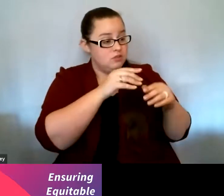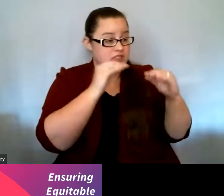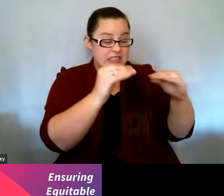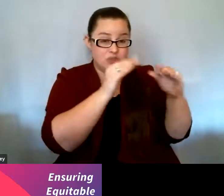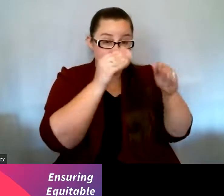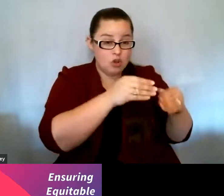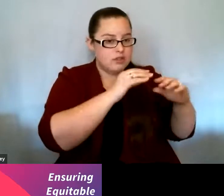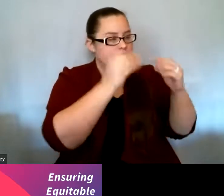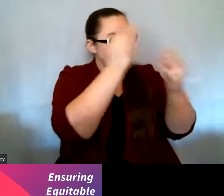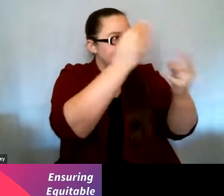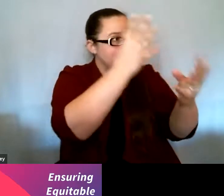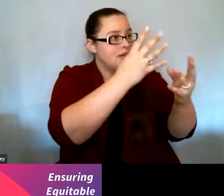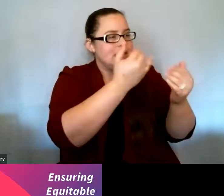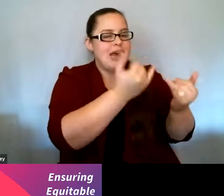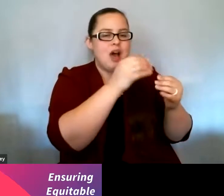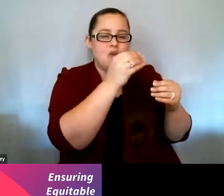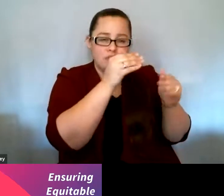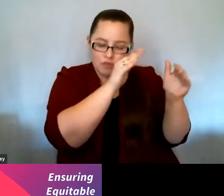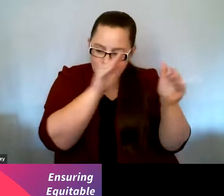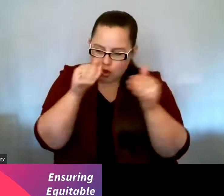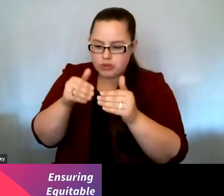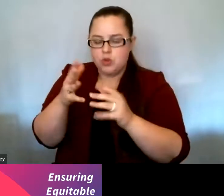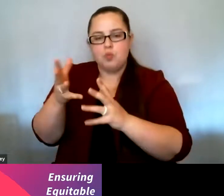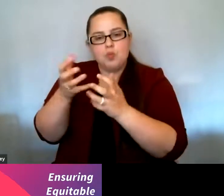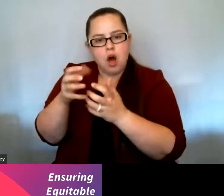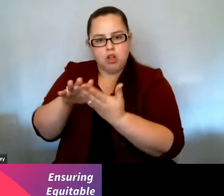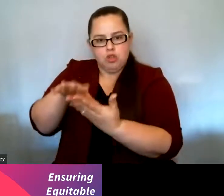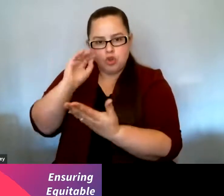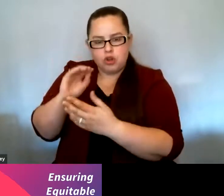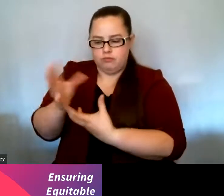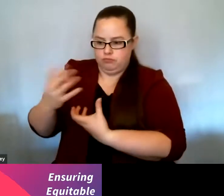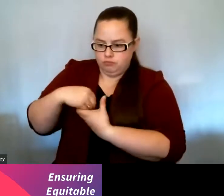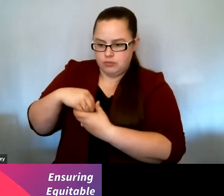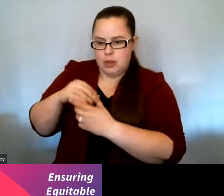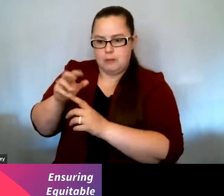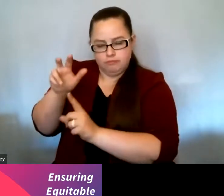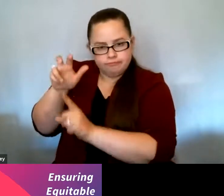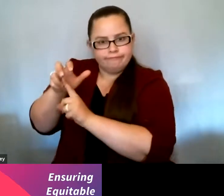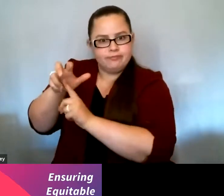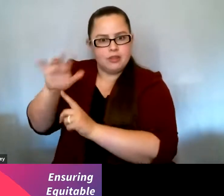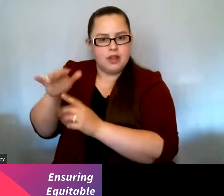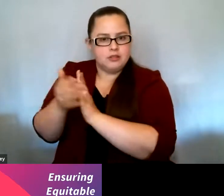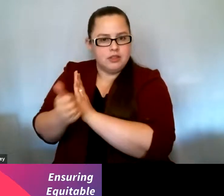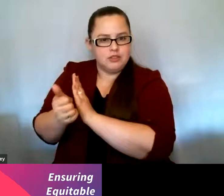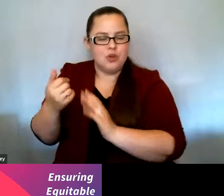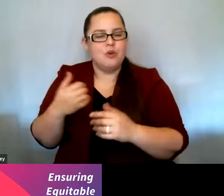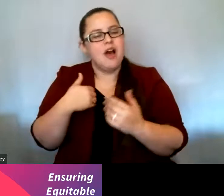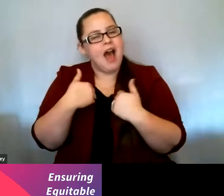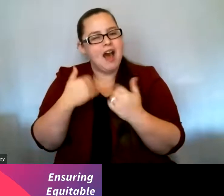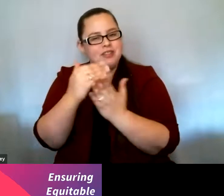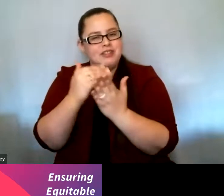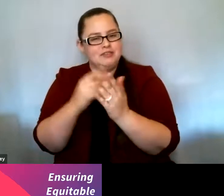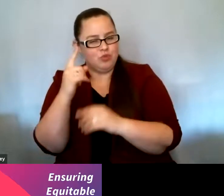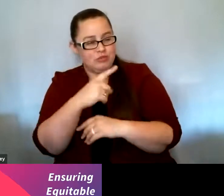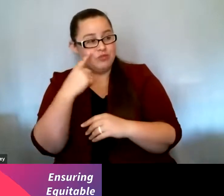a pedagogy of mastery. We have a few questions from you, for you. I'm going to start and then I'll kick it off to Yarek, who